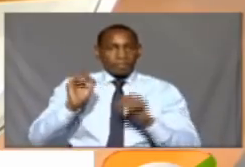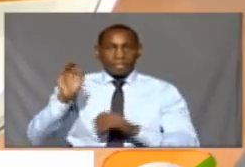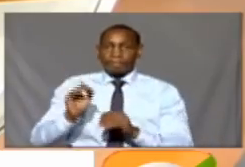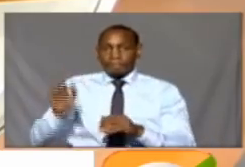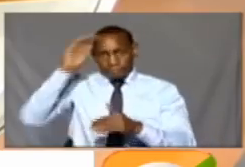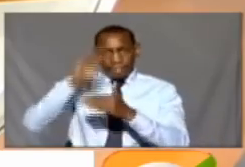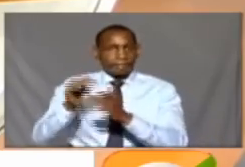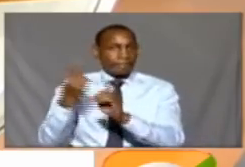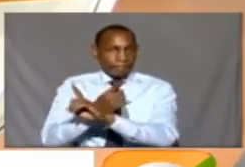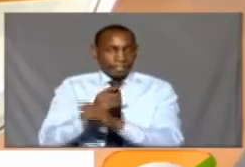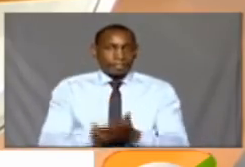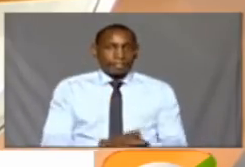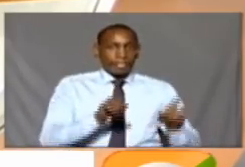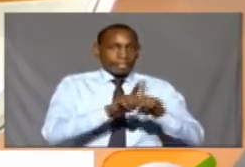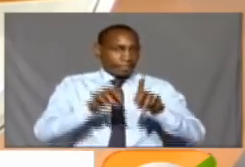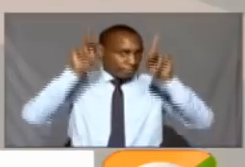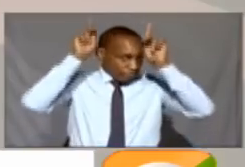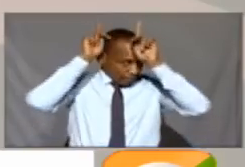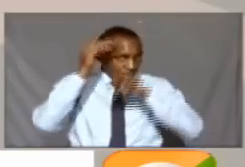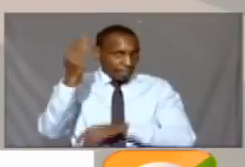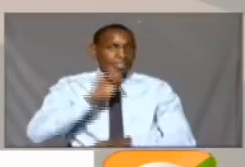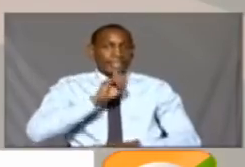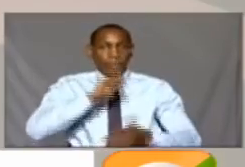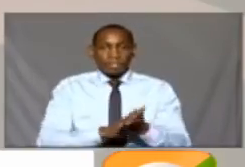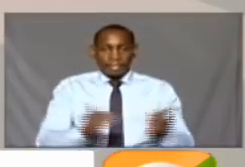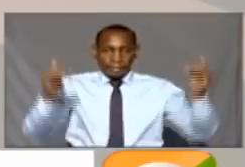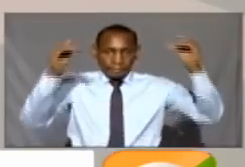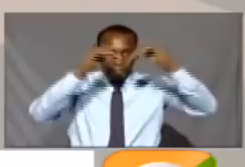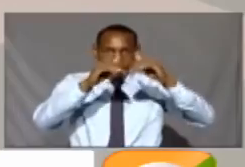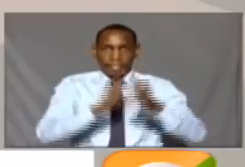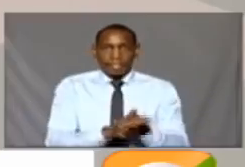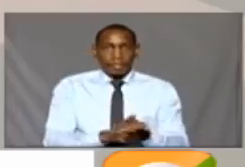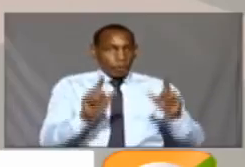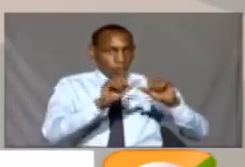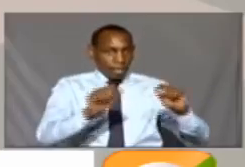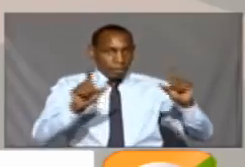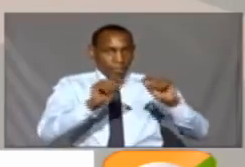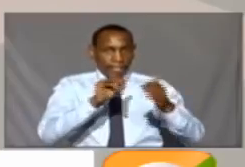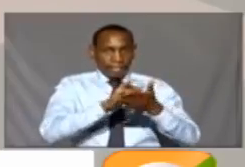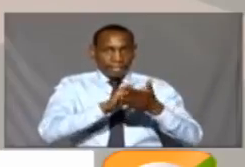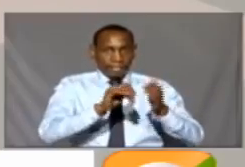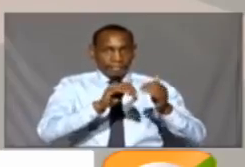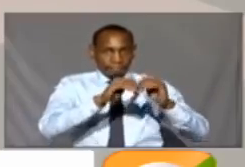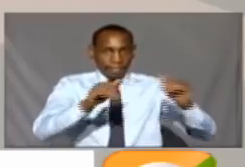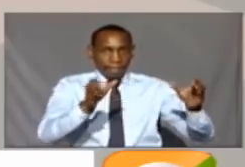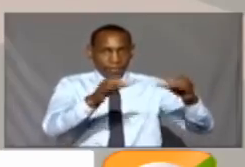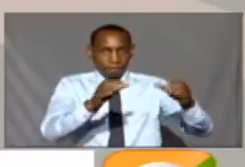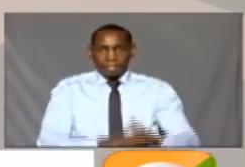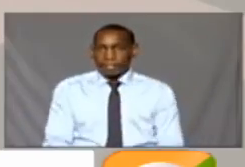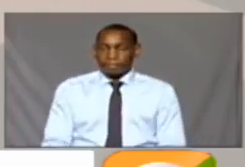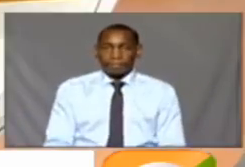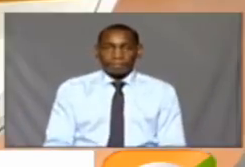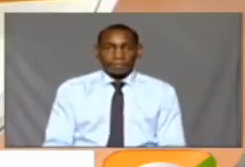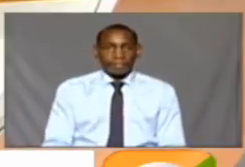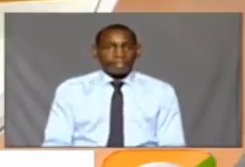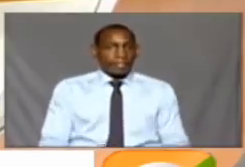before the Buhungu meeting, you said that that meeting is a cynical ploy. These are your exact words, to divide our community. That and is.